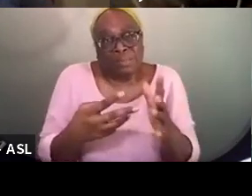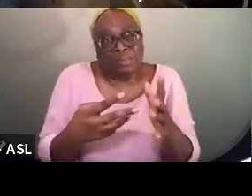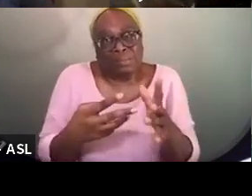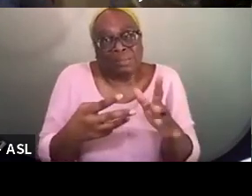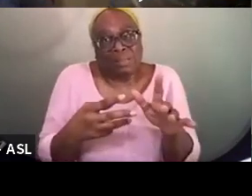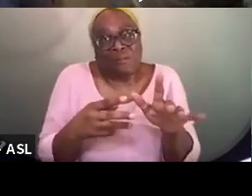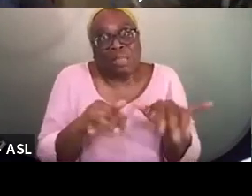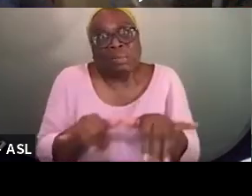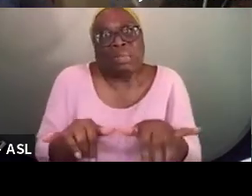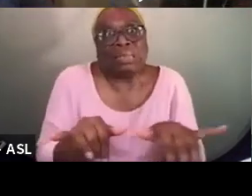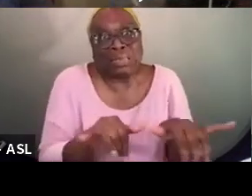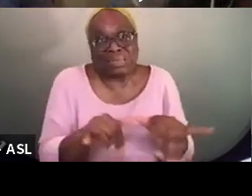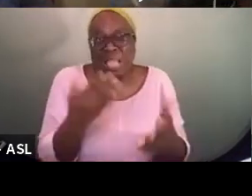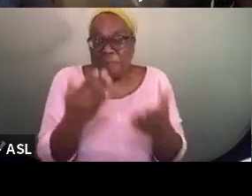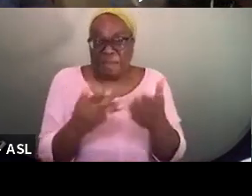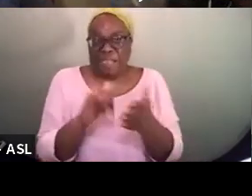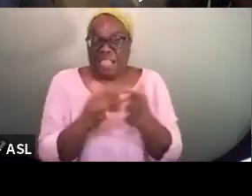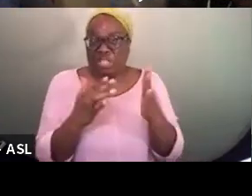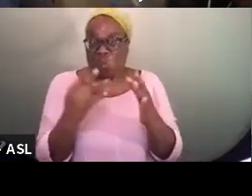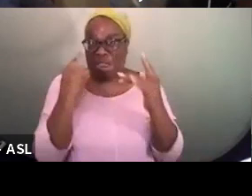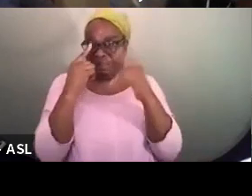another permutation.